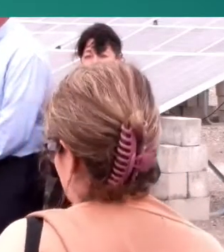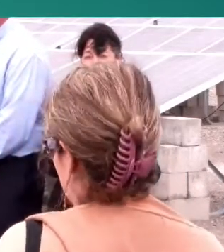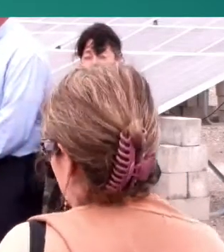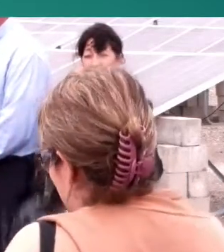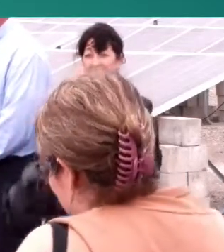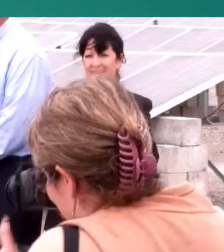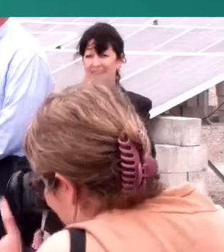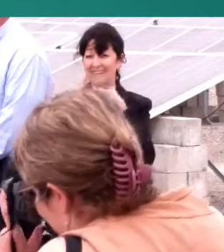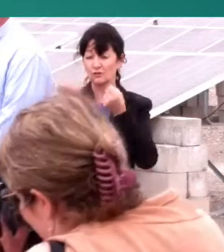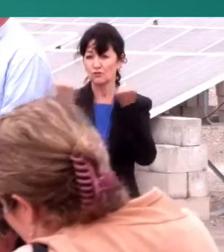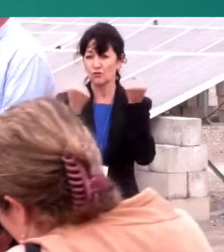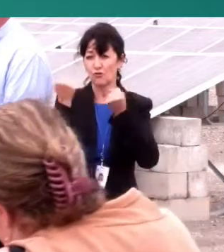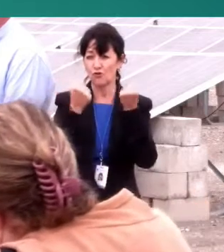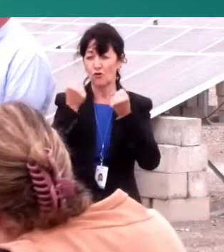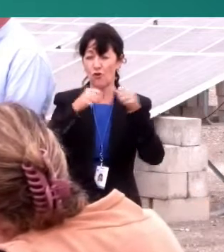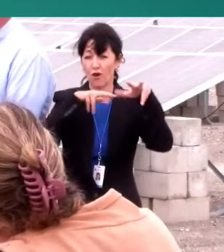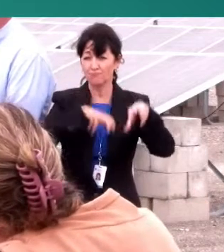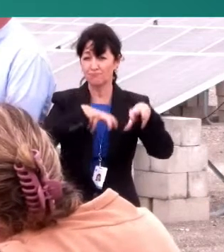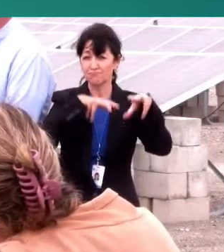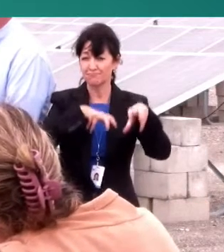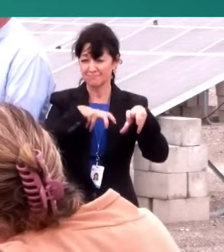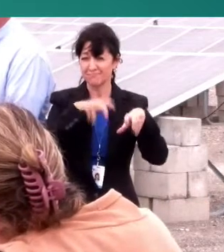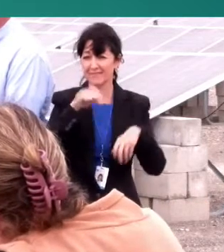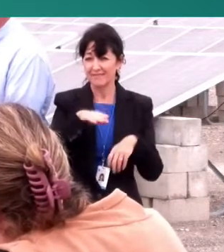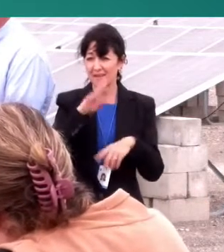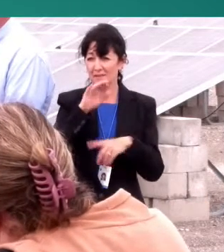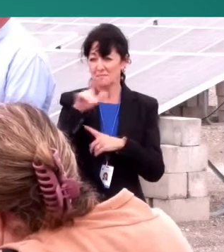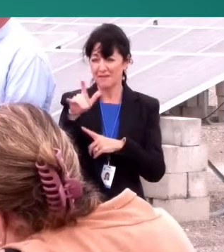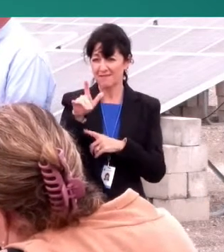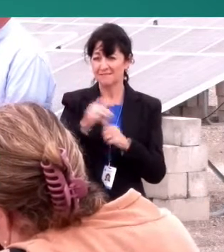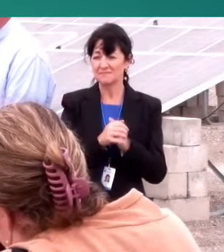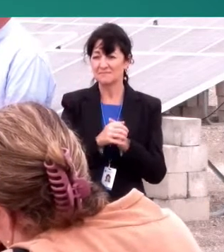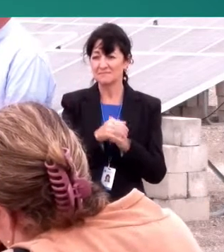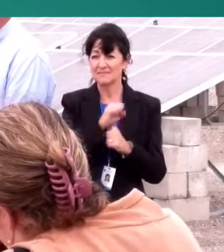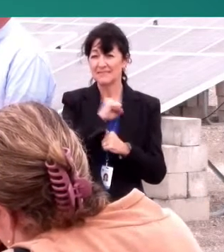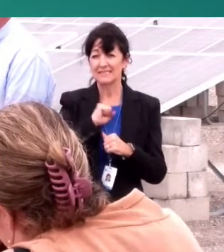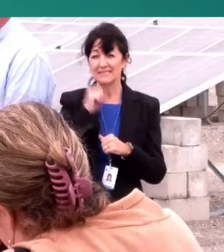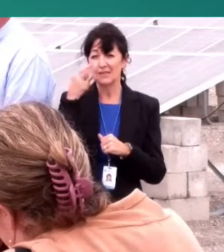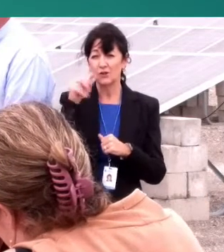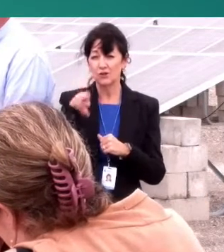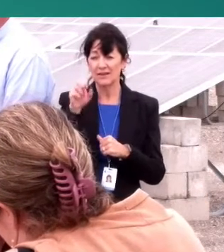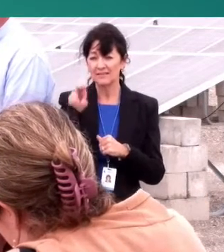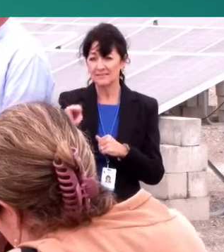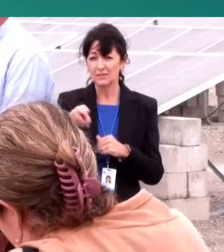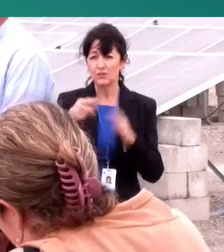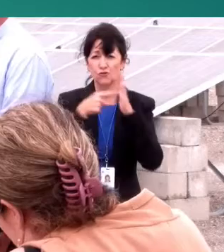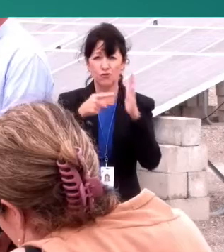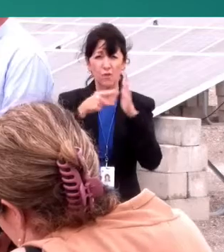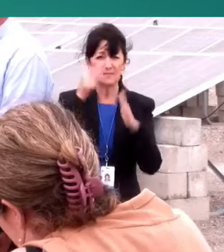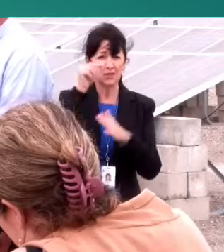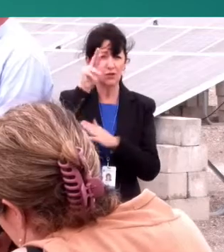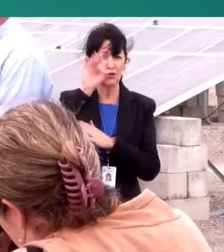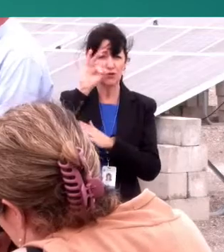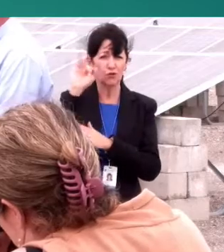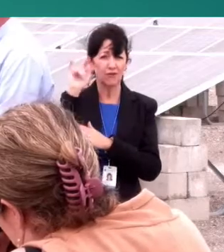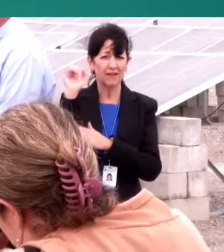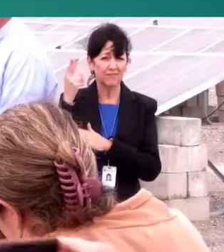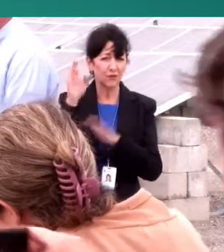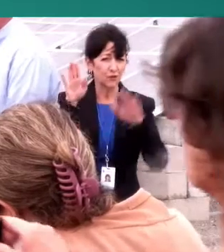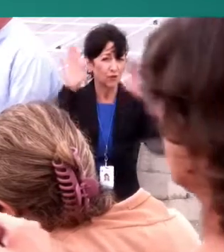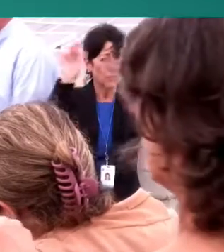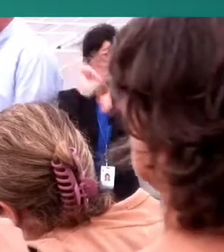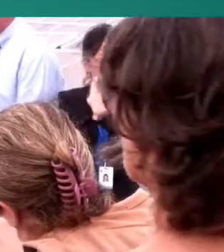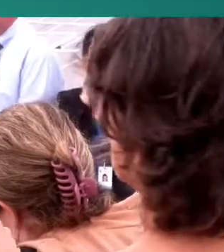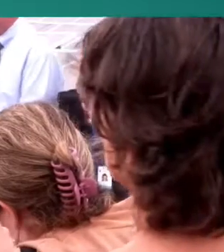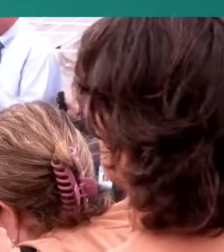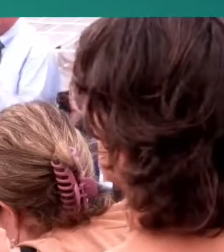bill. Again, Senator Hansen, Representative Griffith, great work. Another step